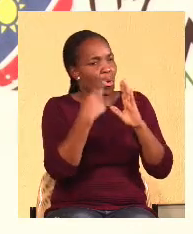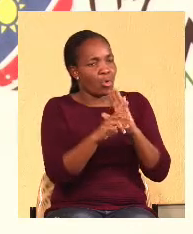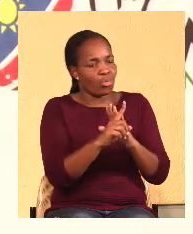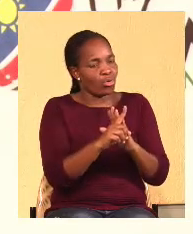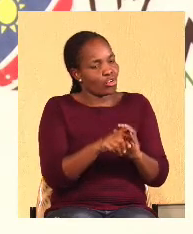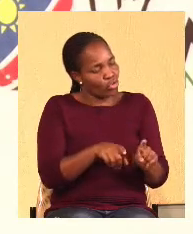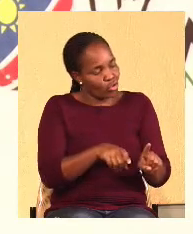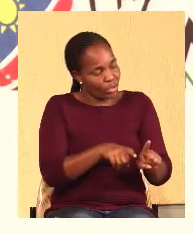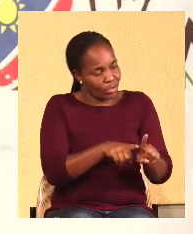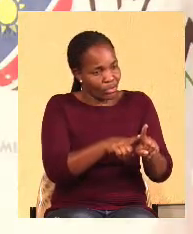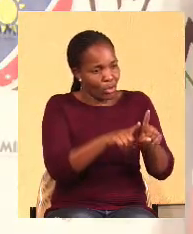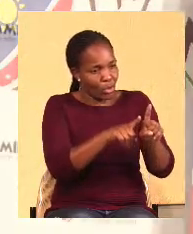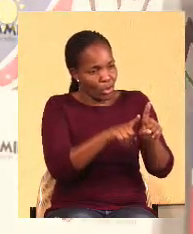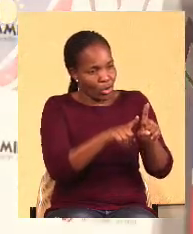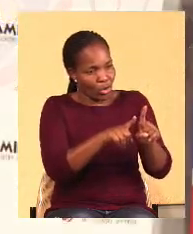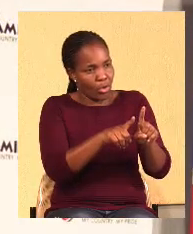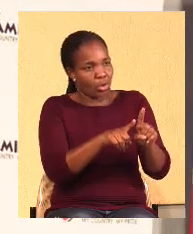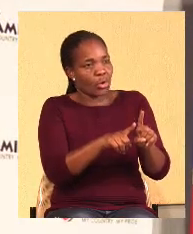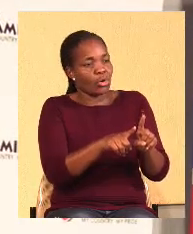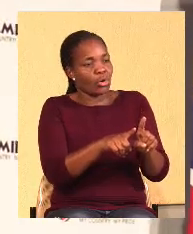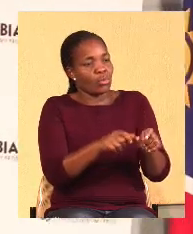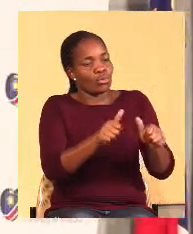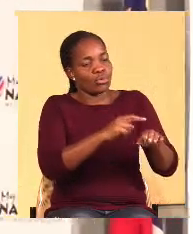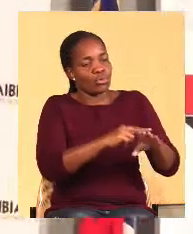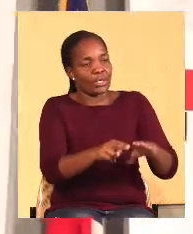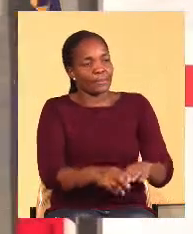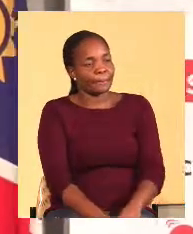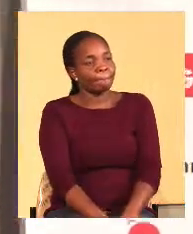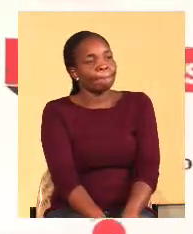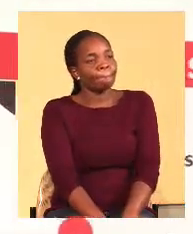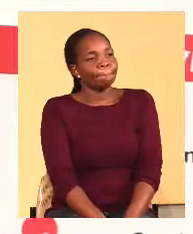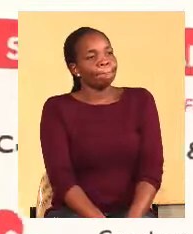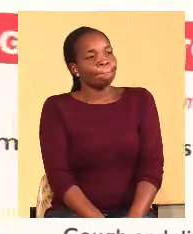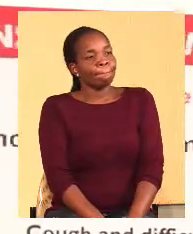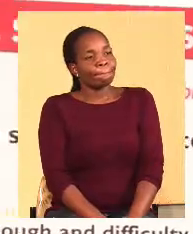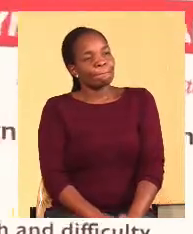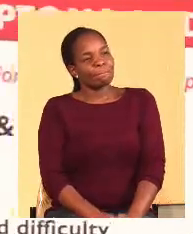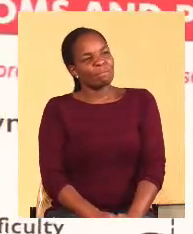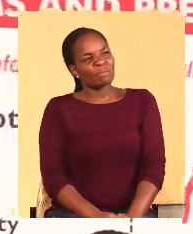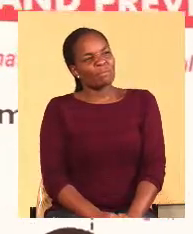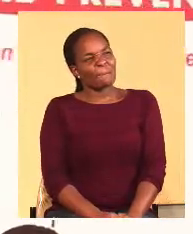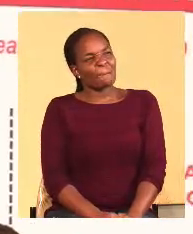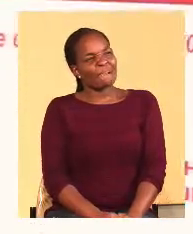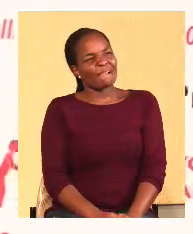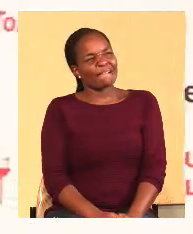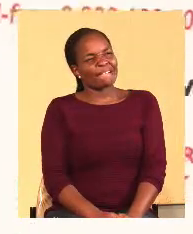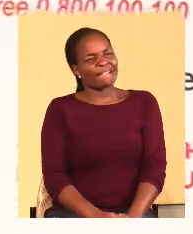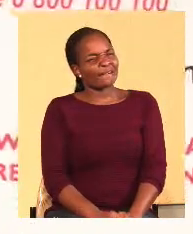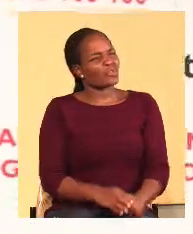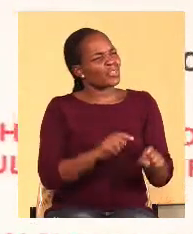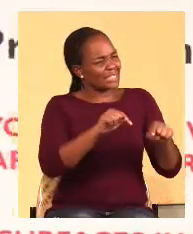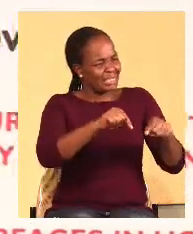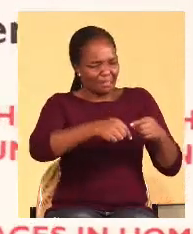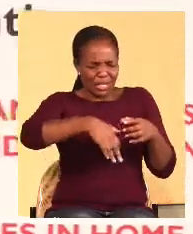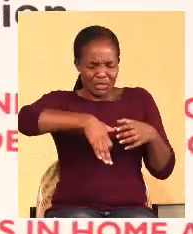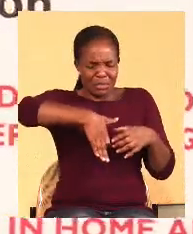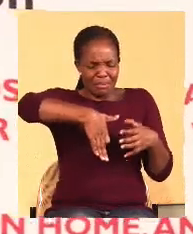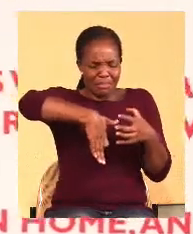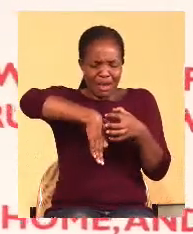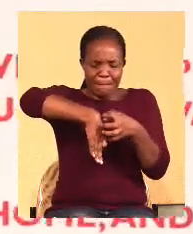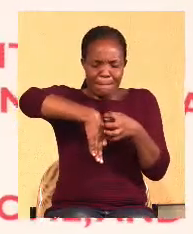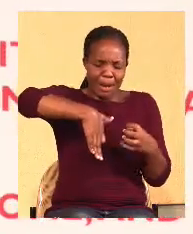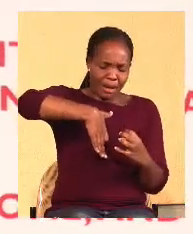Very good. Madam Minister, speak to us about this notion of zones, and how does